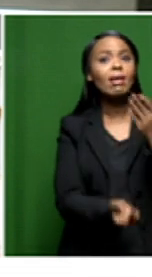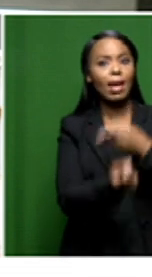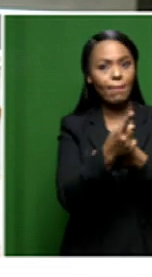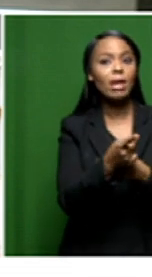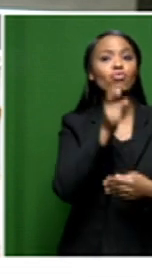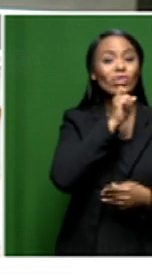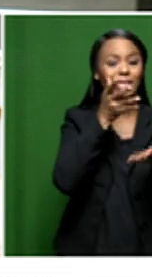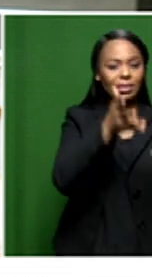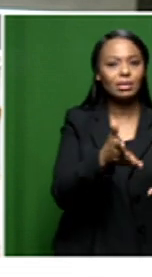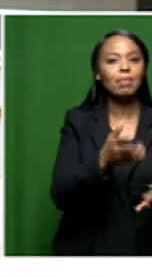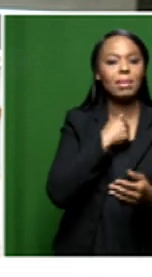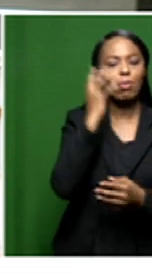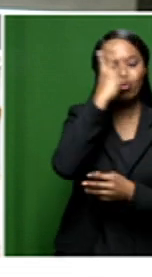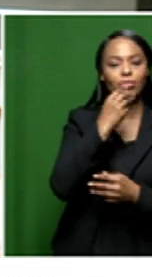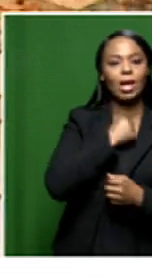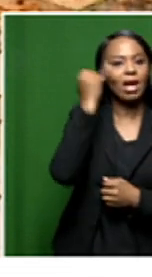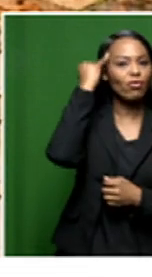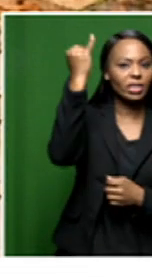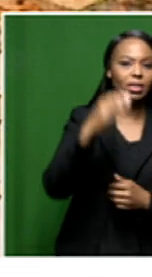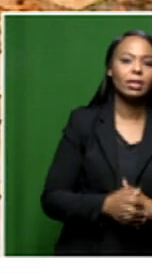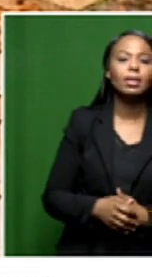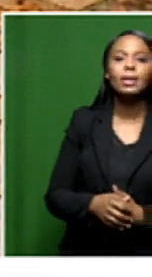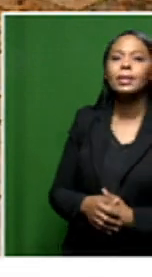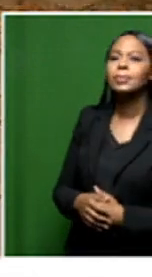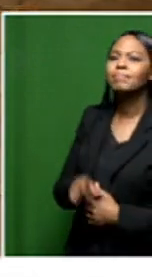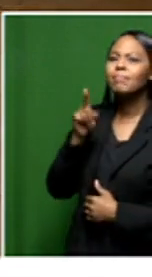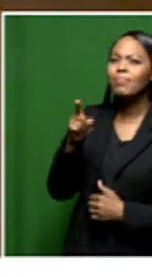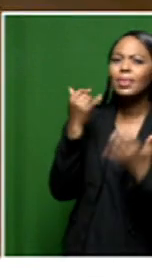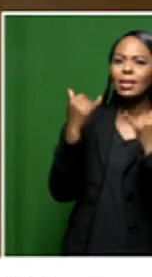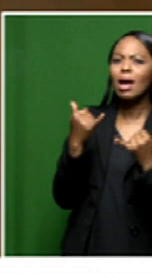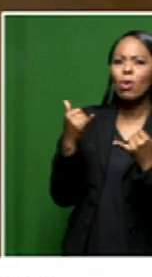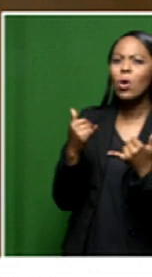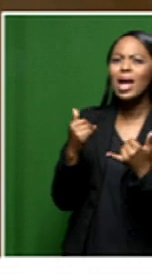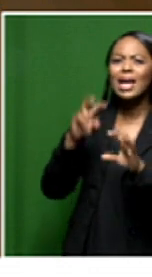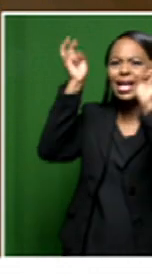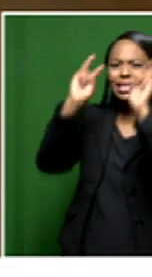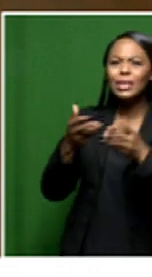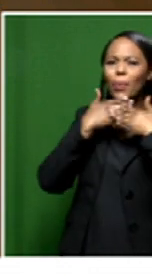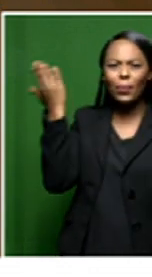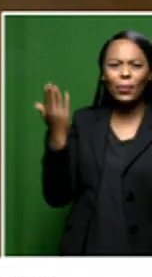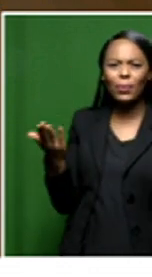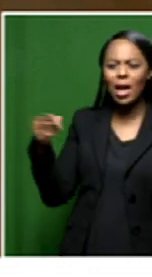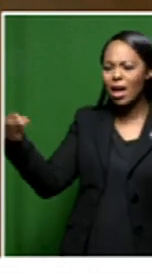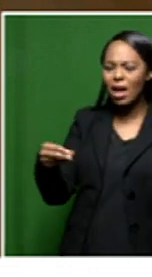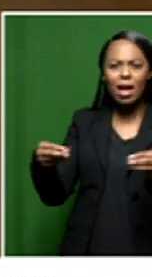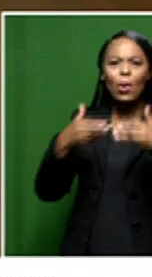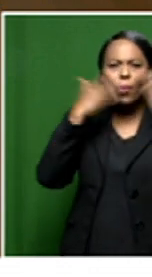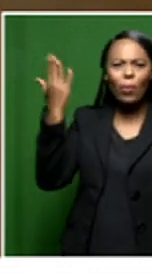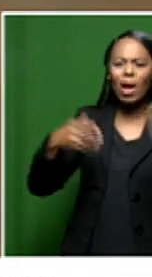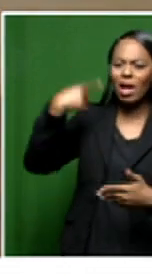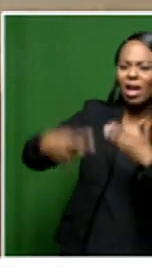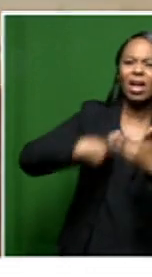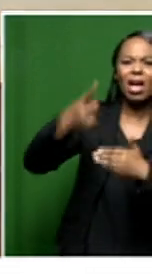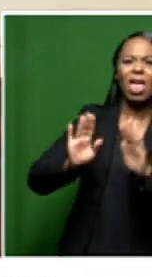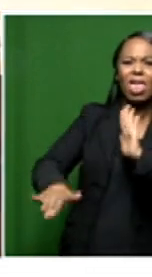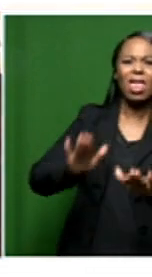the beauty of my innovation. I see that it's not even powered by electricity and it's cordless. So what really, you know, drives the